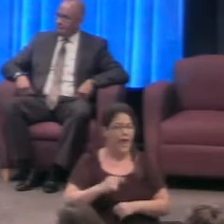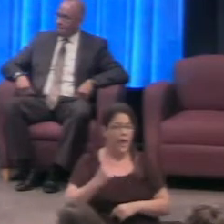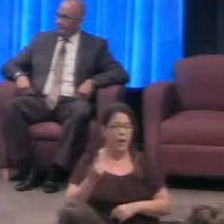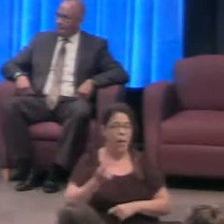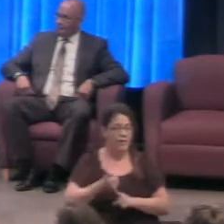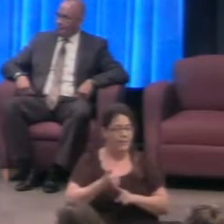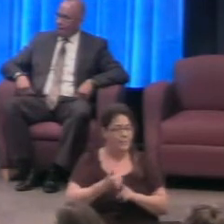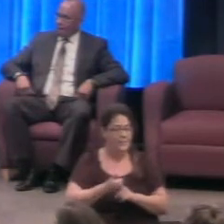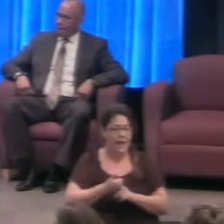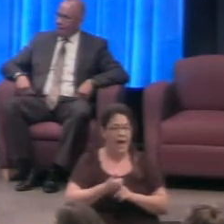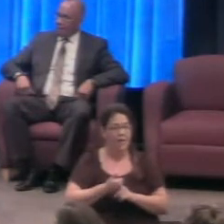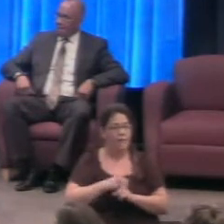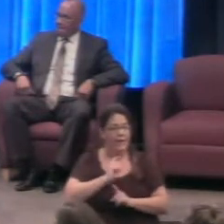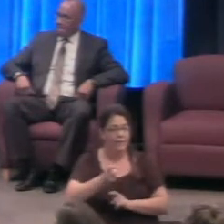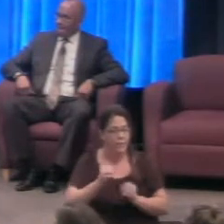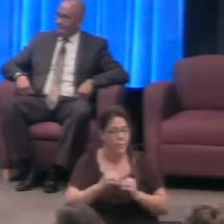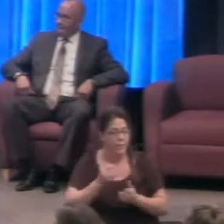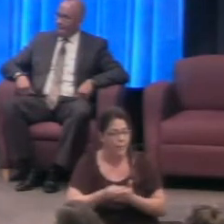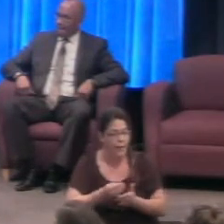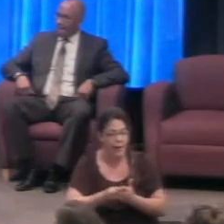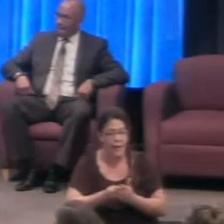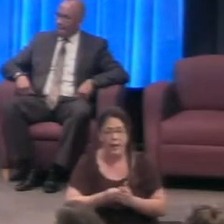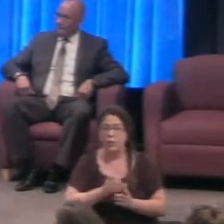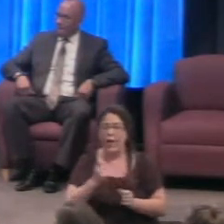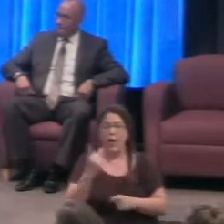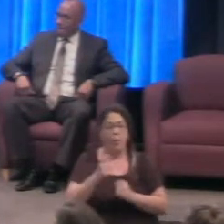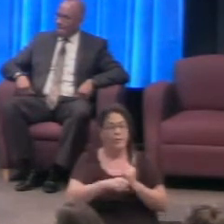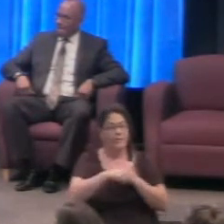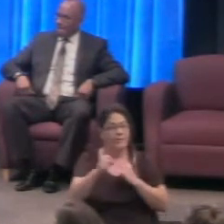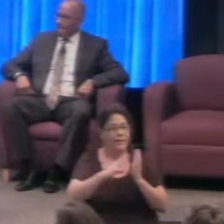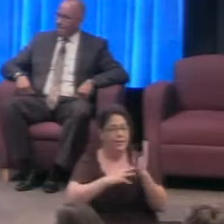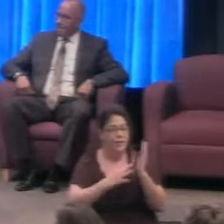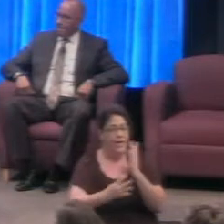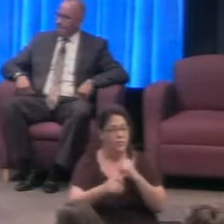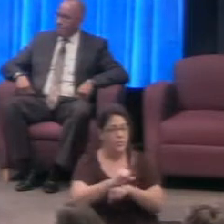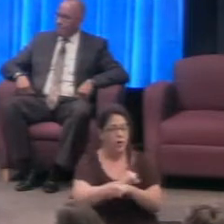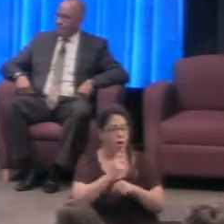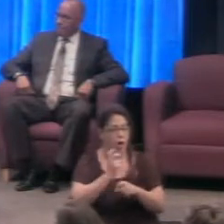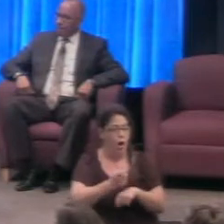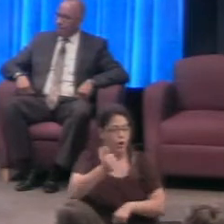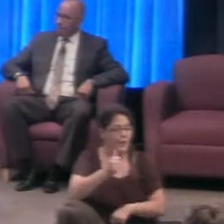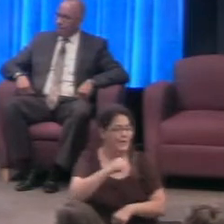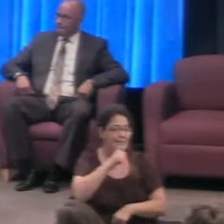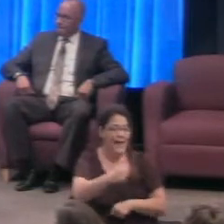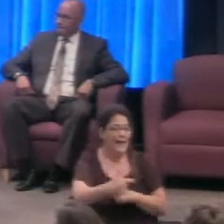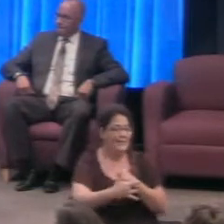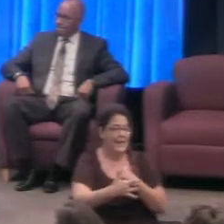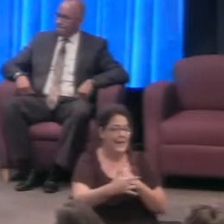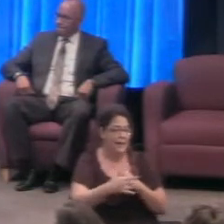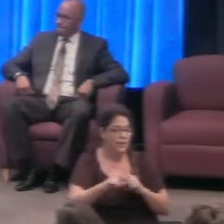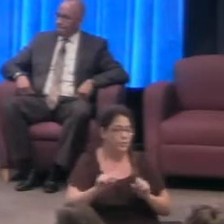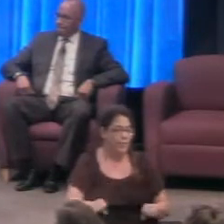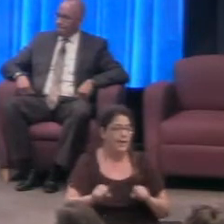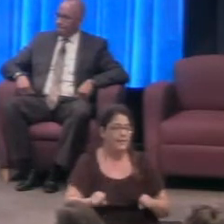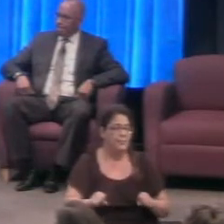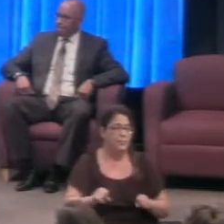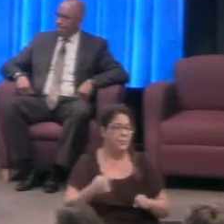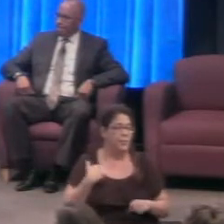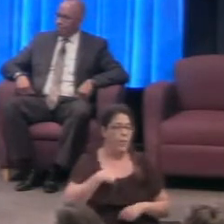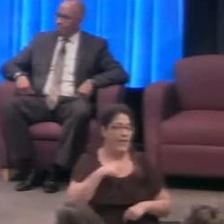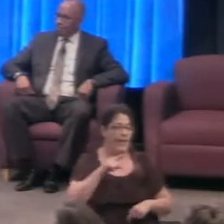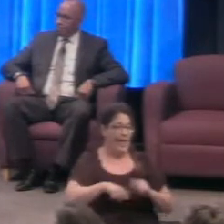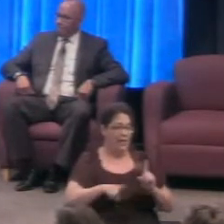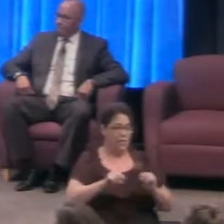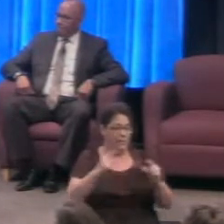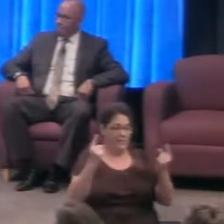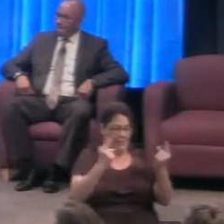always extend the schedule. You can always work harder. But if it's not technologically feasible, we're not able to field something. And